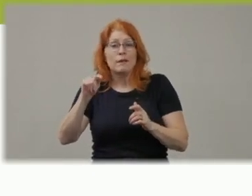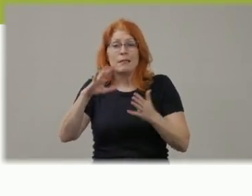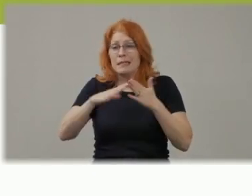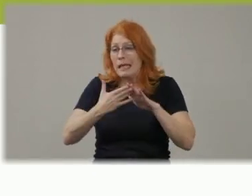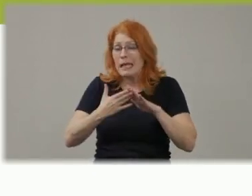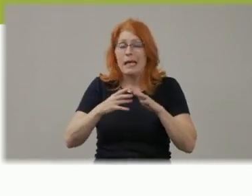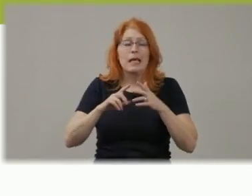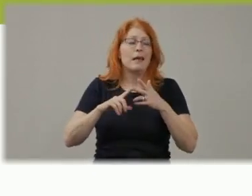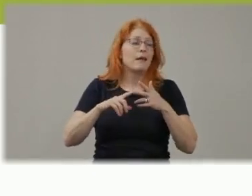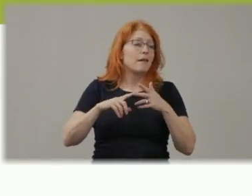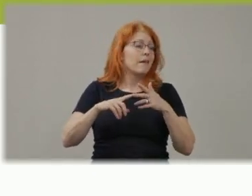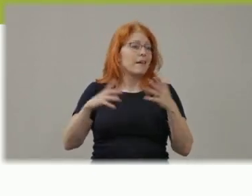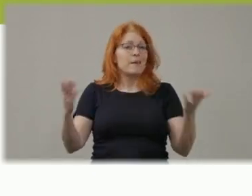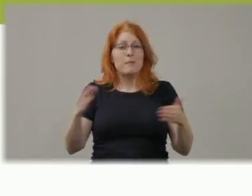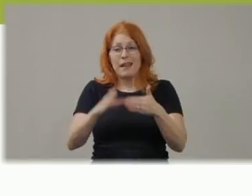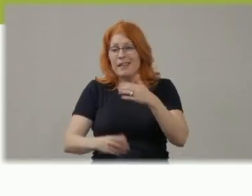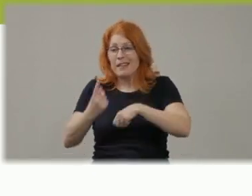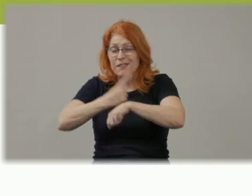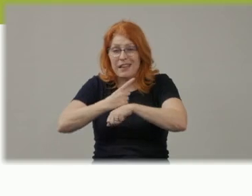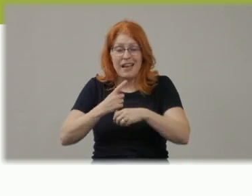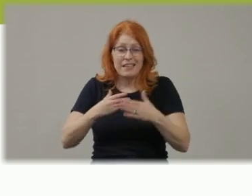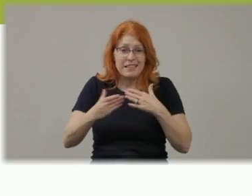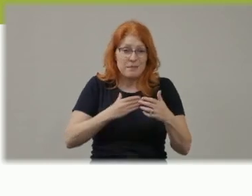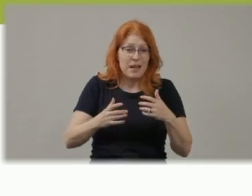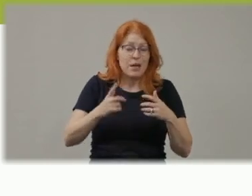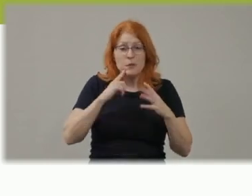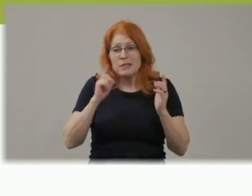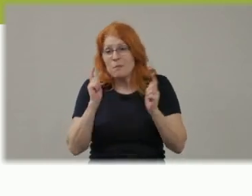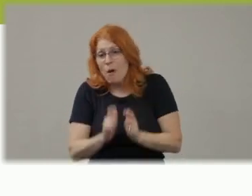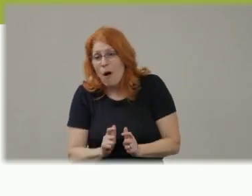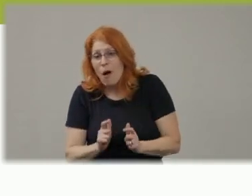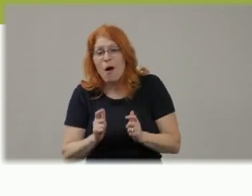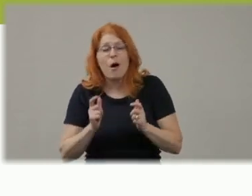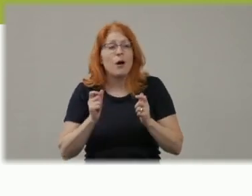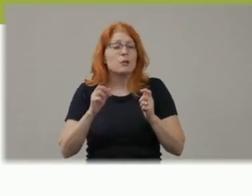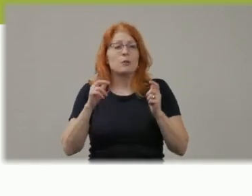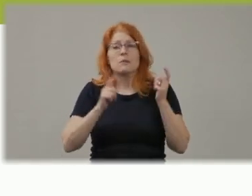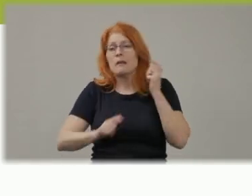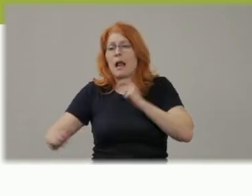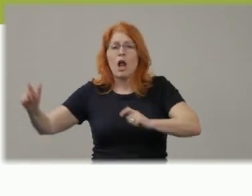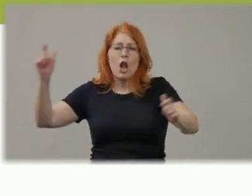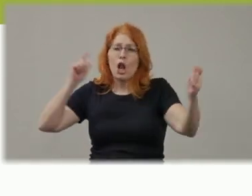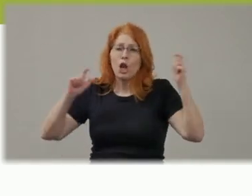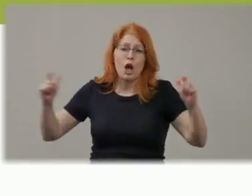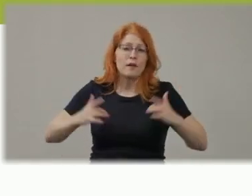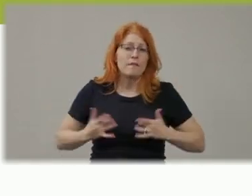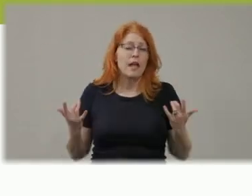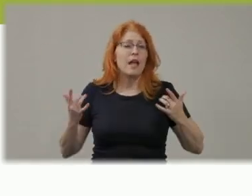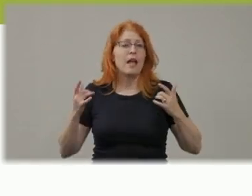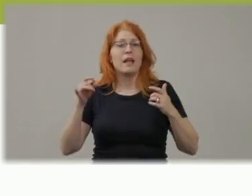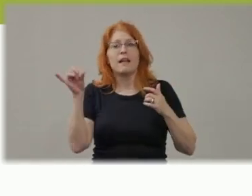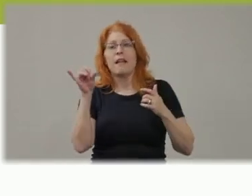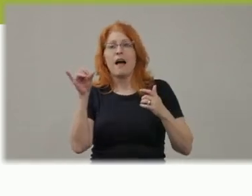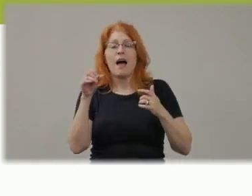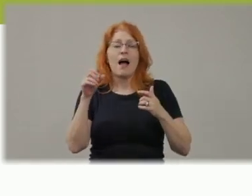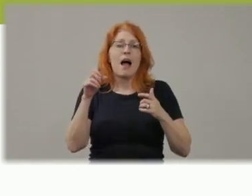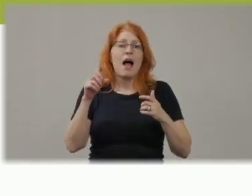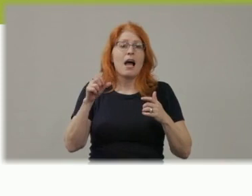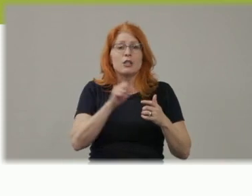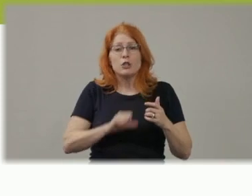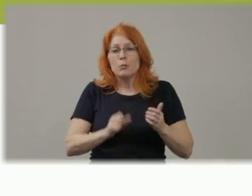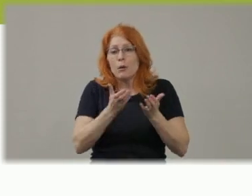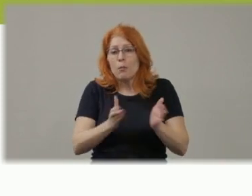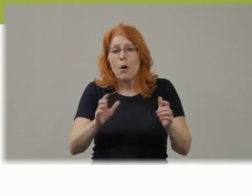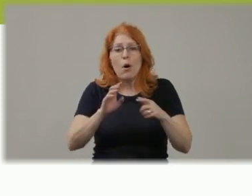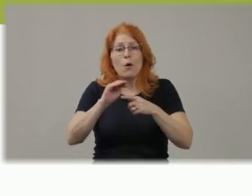the end of the day, all of the things that we do, whether it's really small, all the way up to large scale events like Super Bowl or the